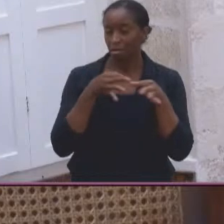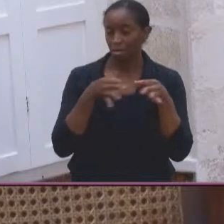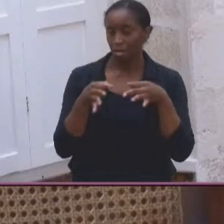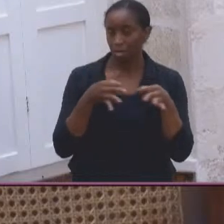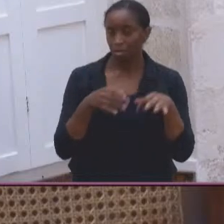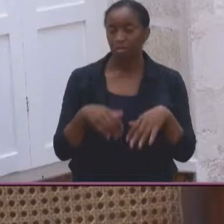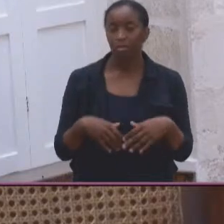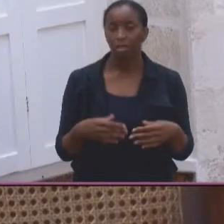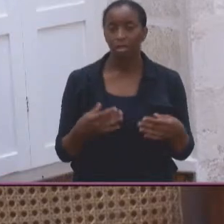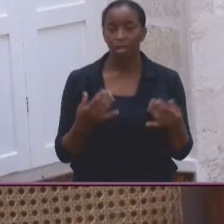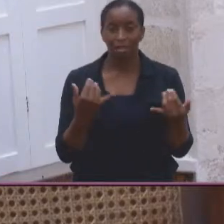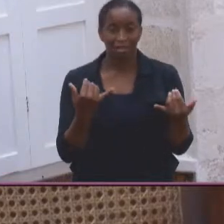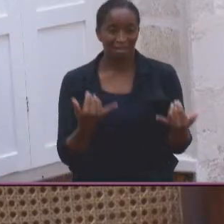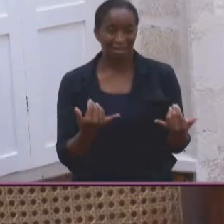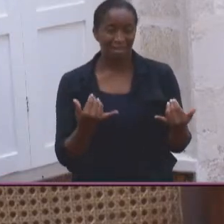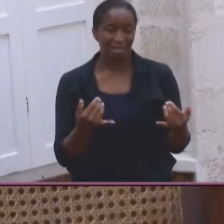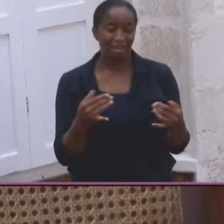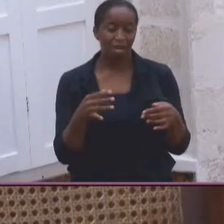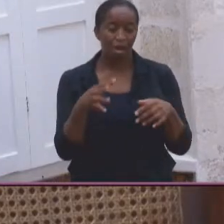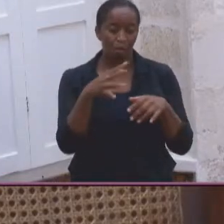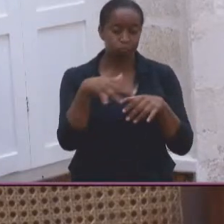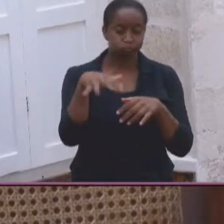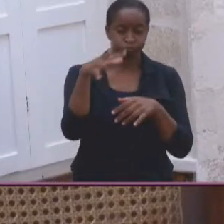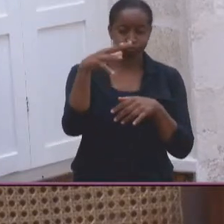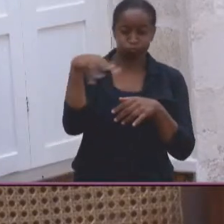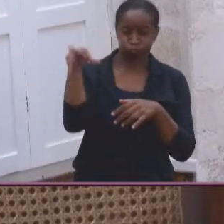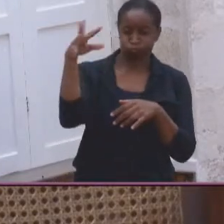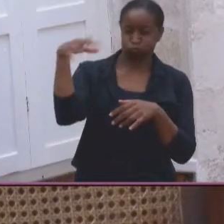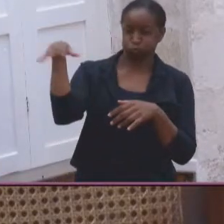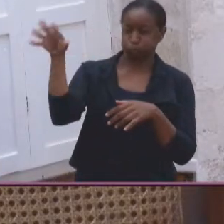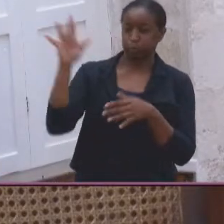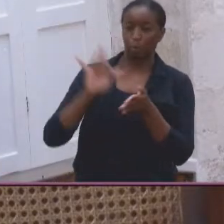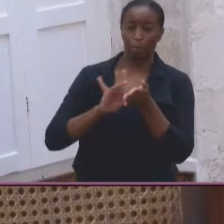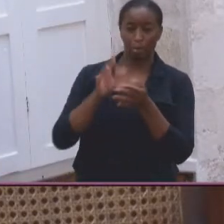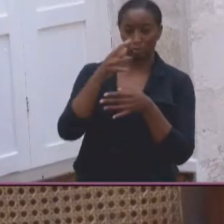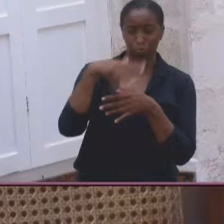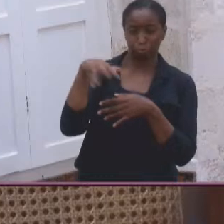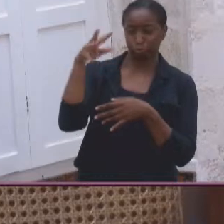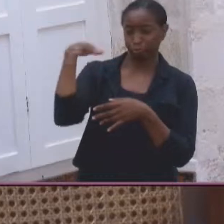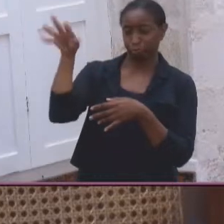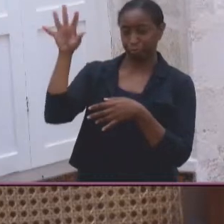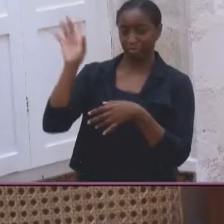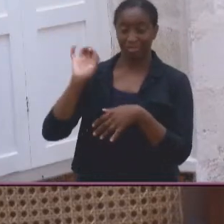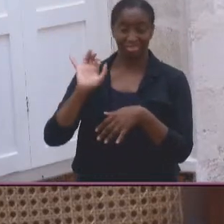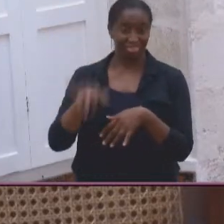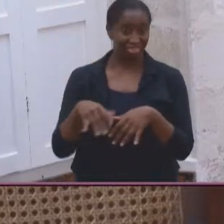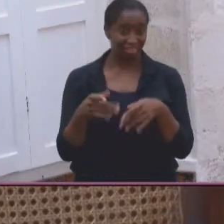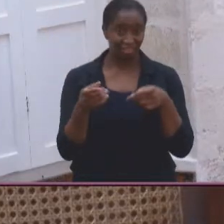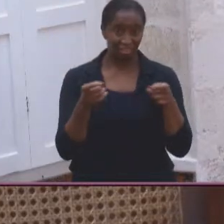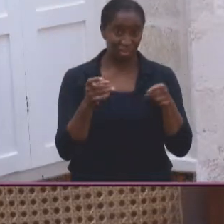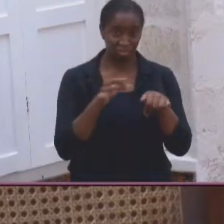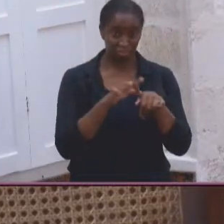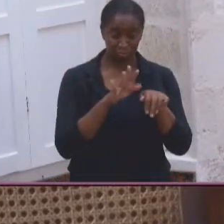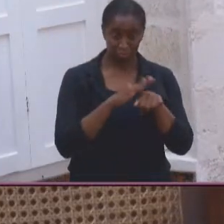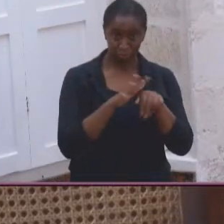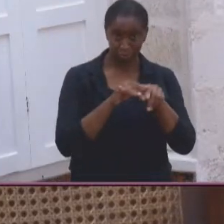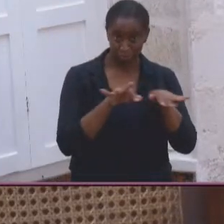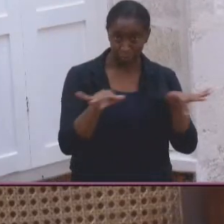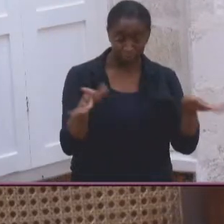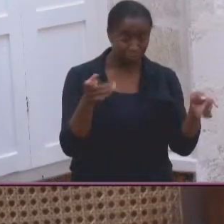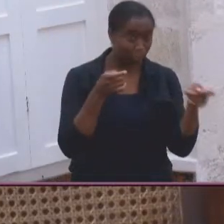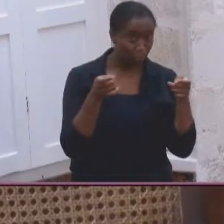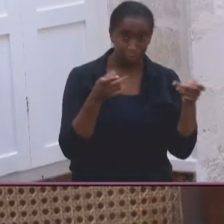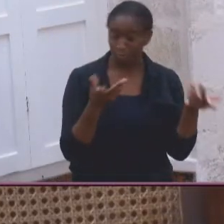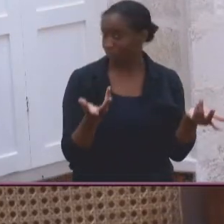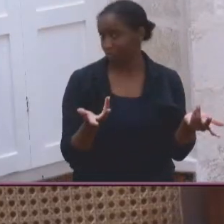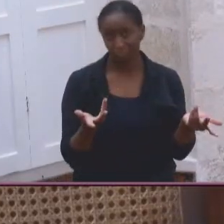as spraying or fogging using chemical insecticides, have failed to prevent the spread of disease. This is particularly